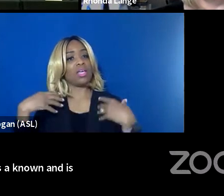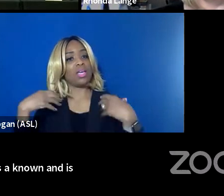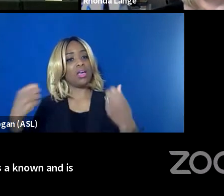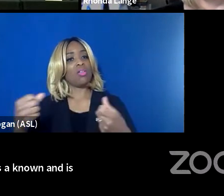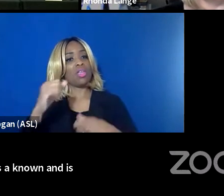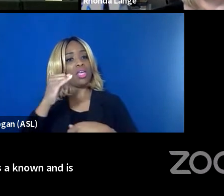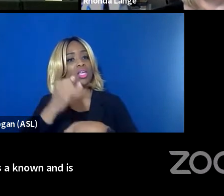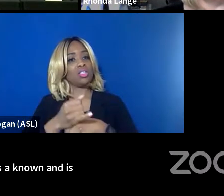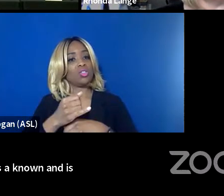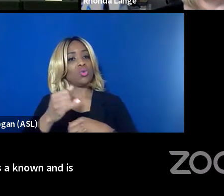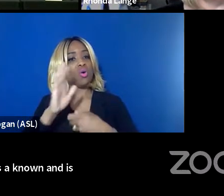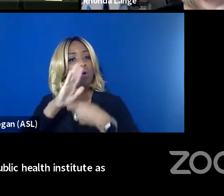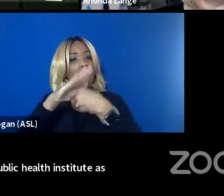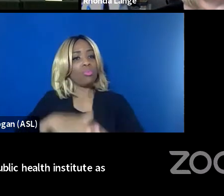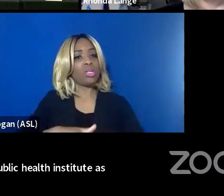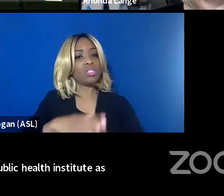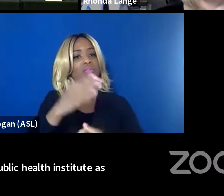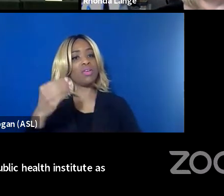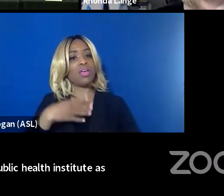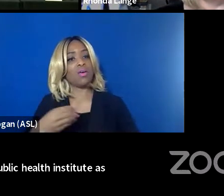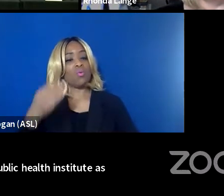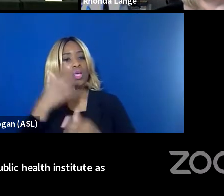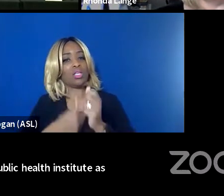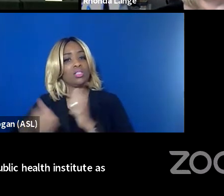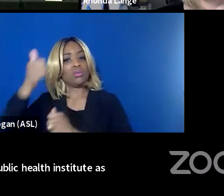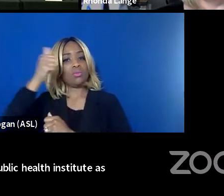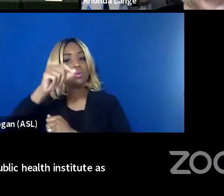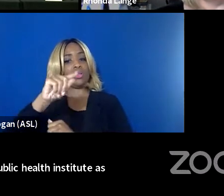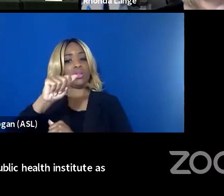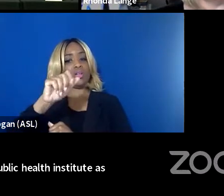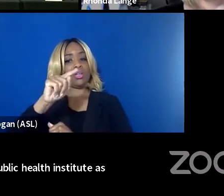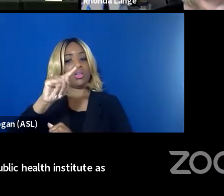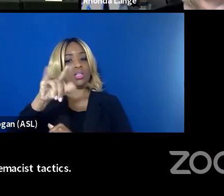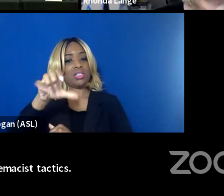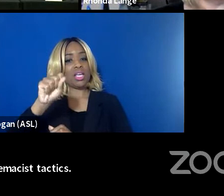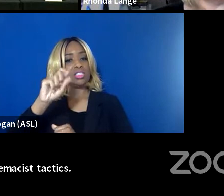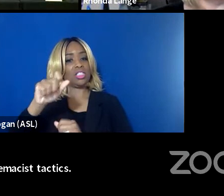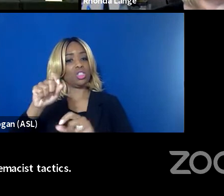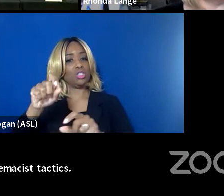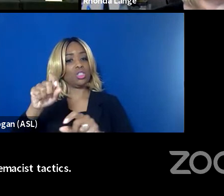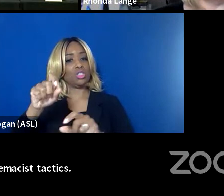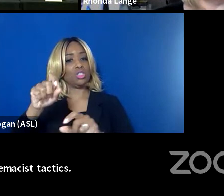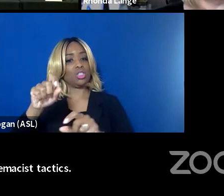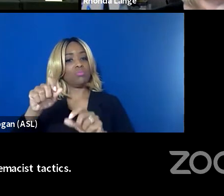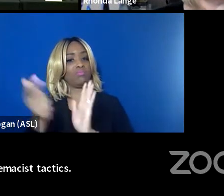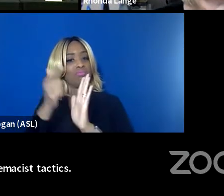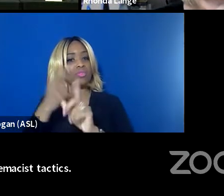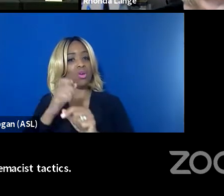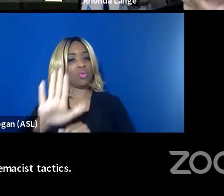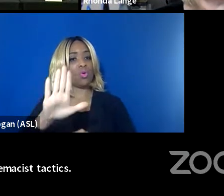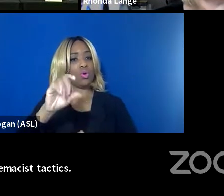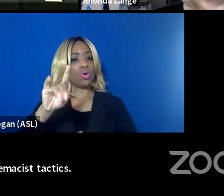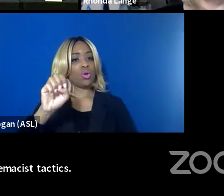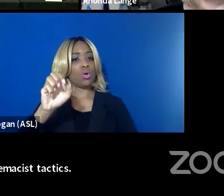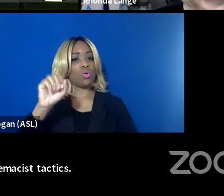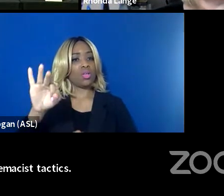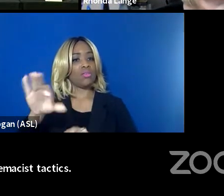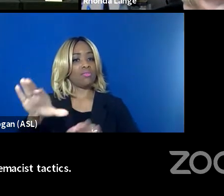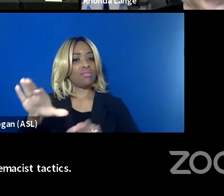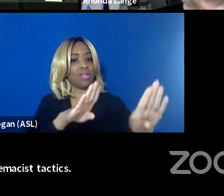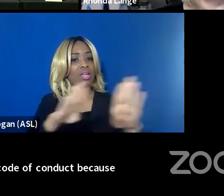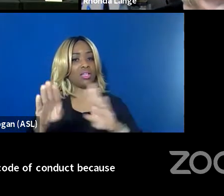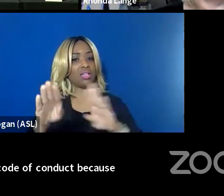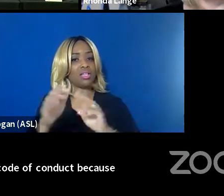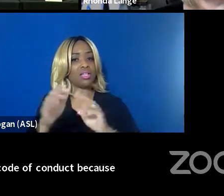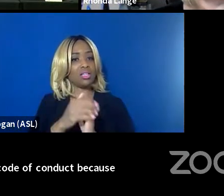and white supremacist tactics. And they should be banned from your code of conduct, because being respectful means you don't